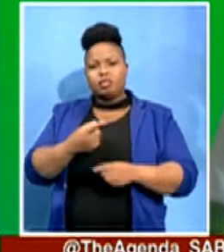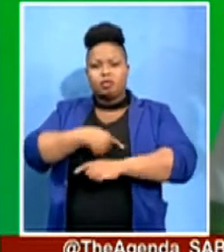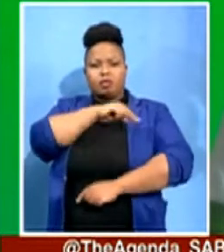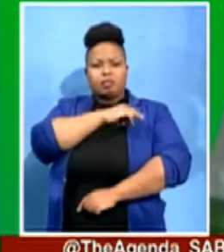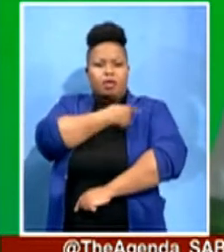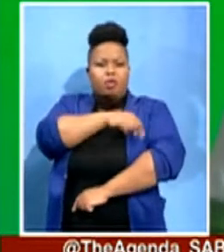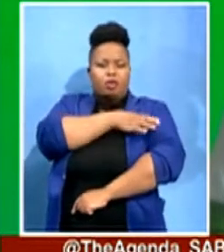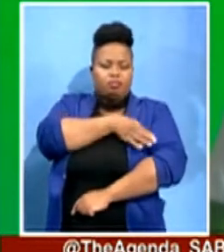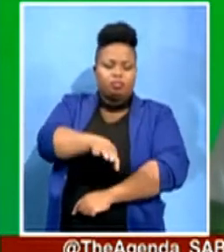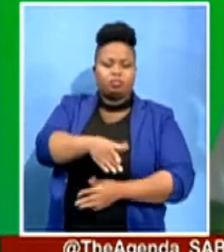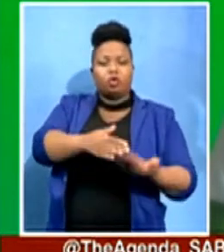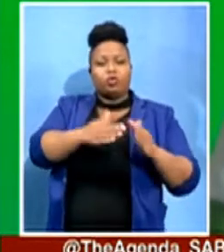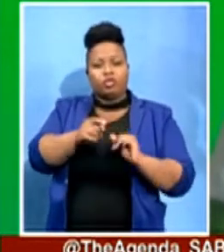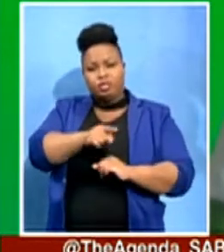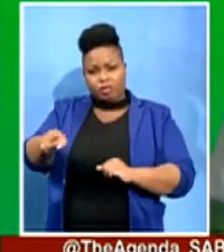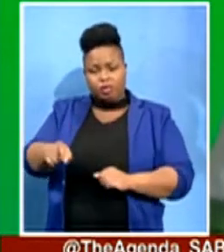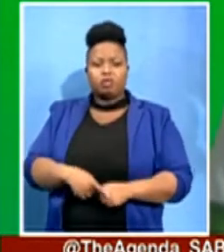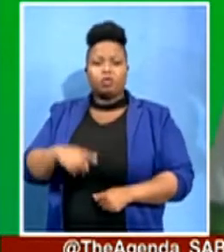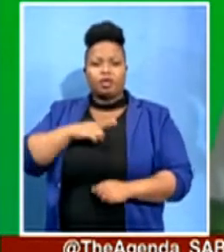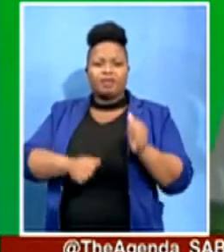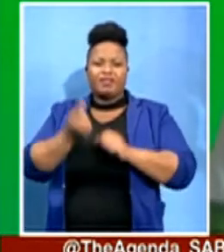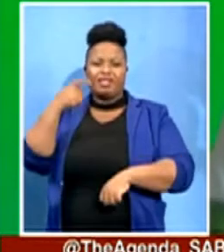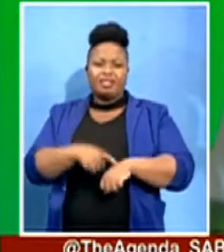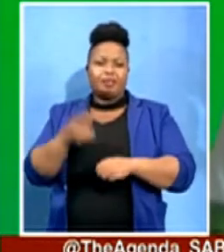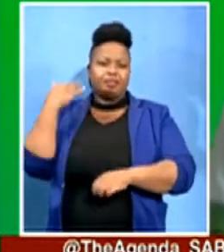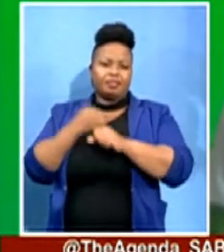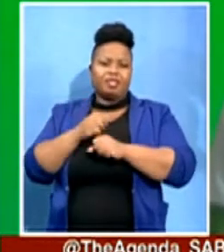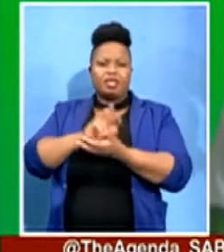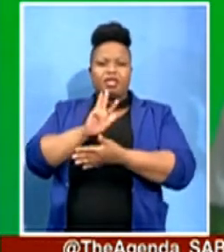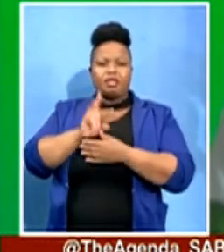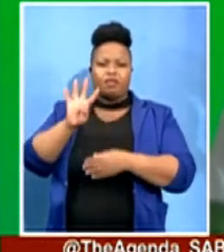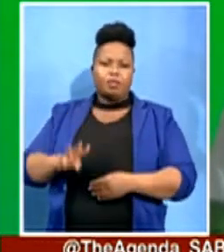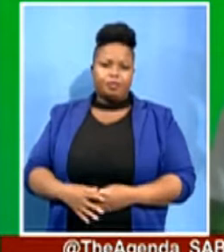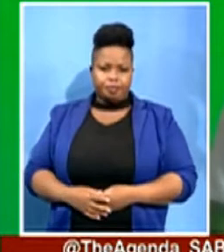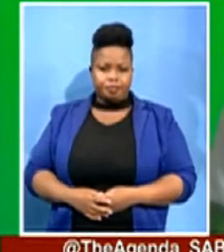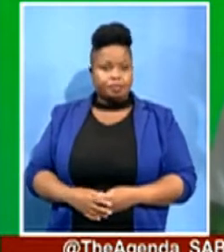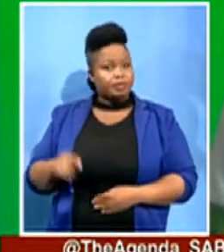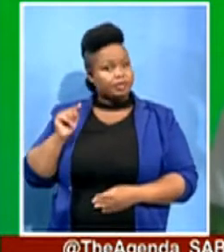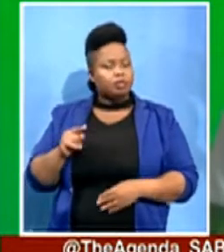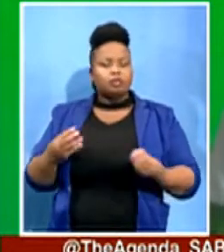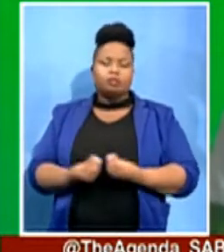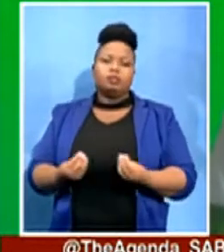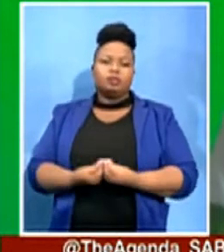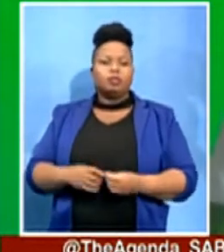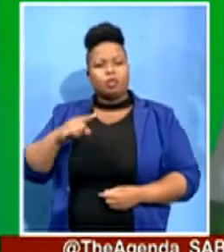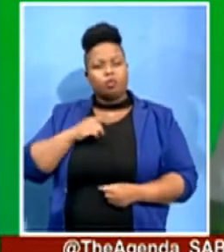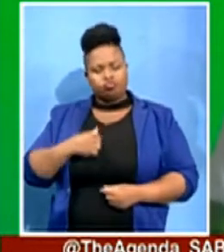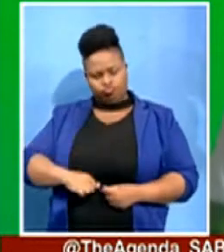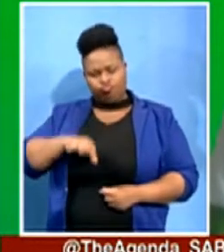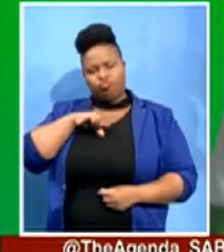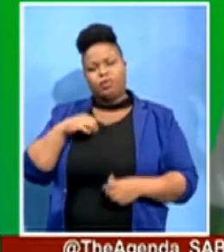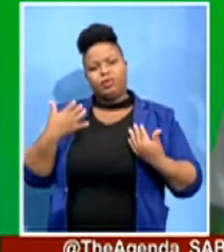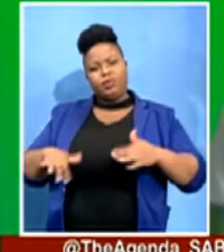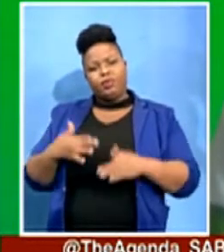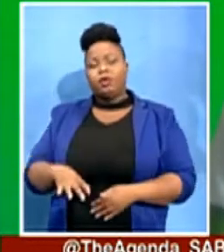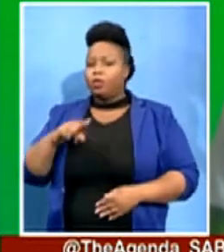the first time since 1994. This is something we are immensely proud of, that we can aggressively act